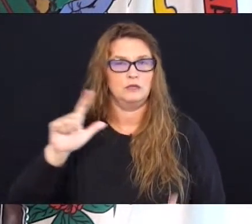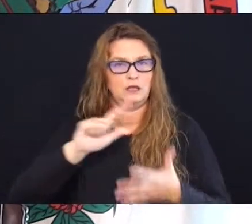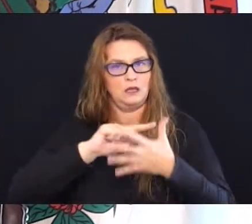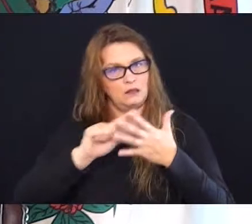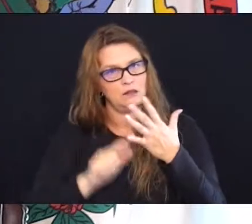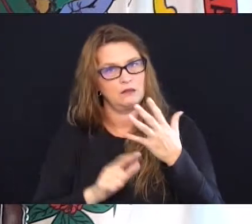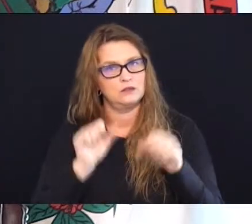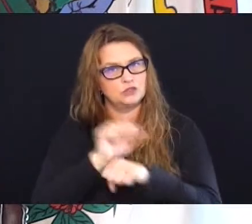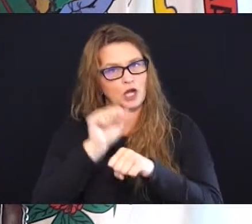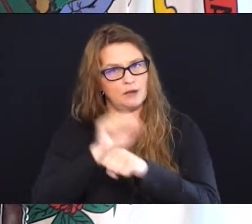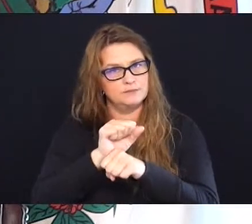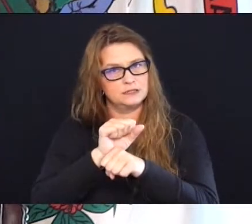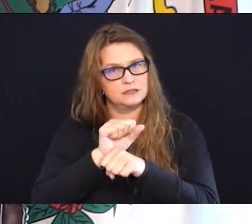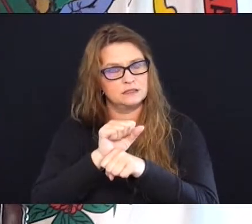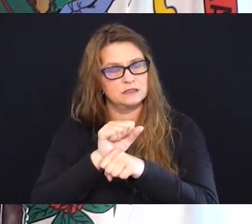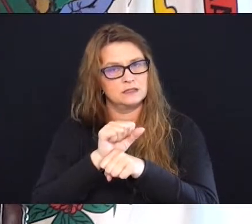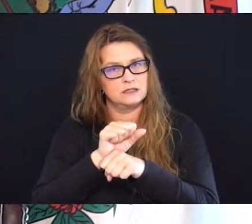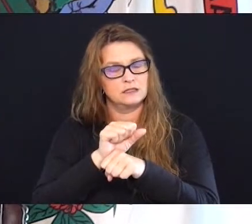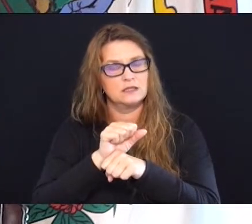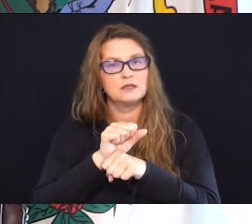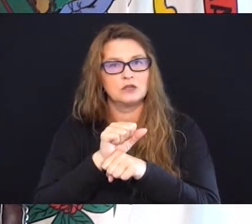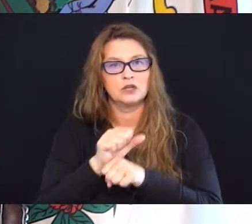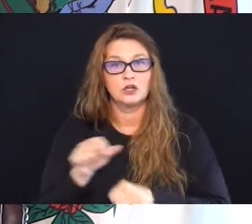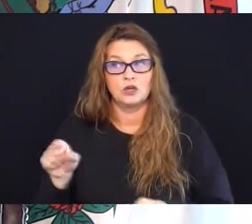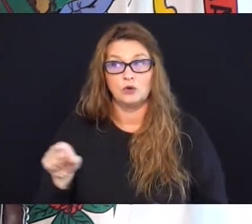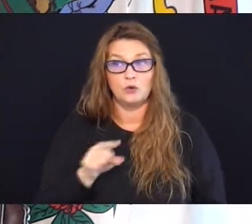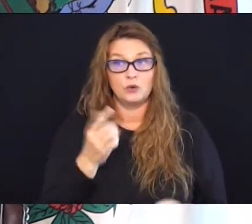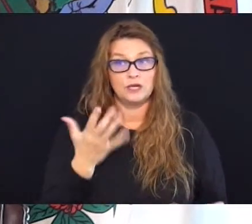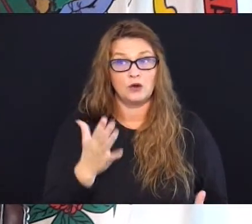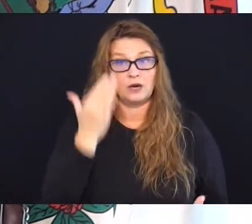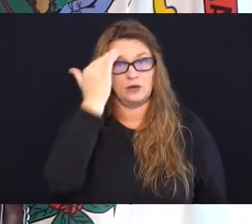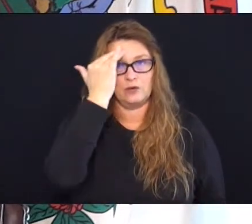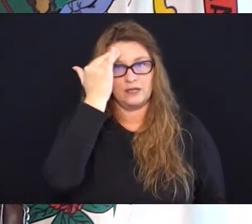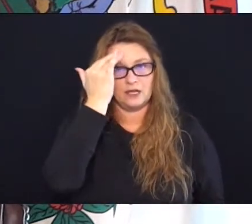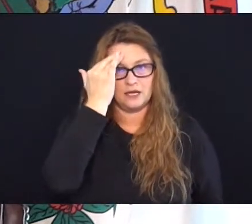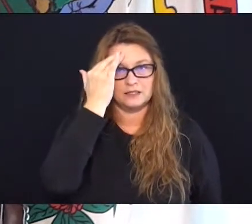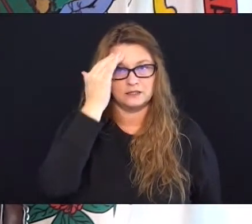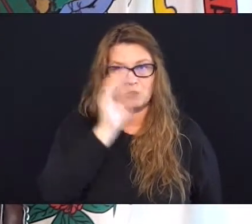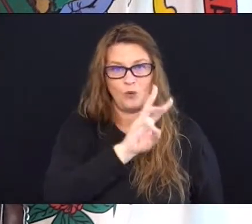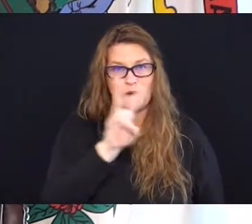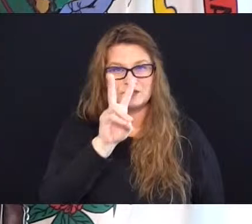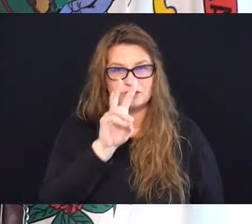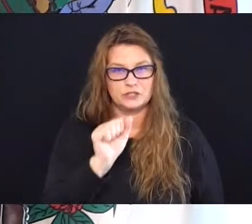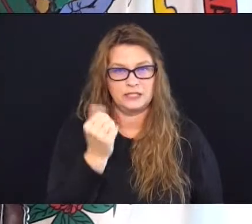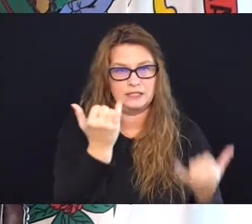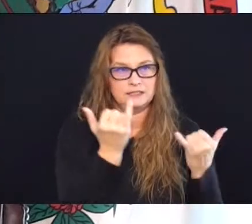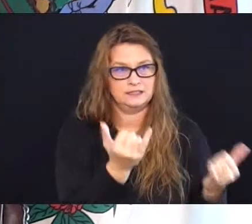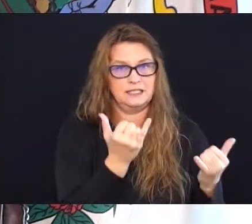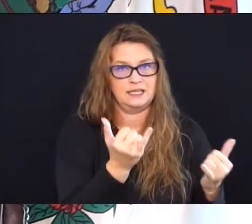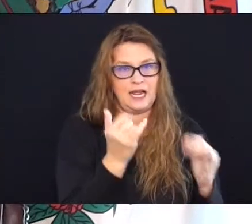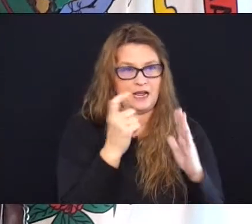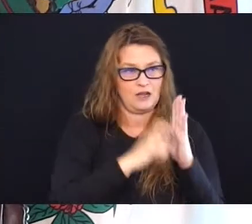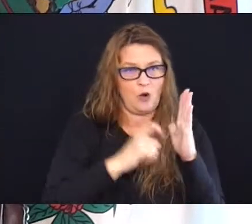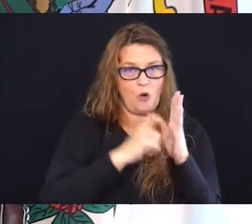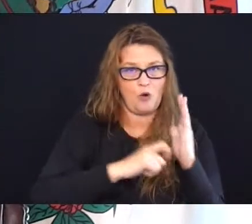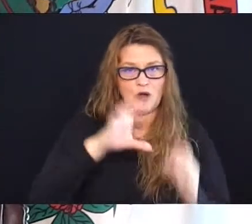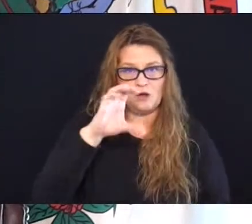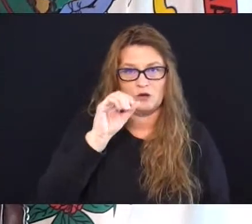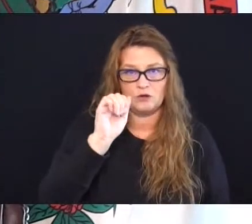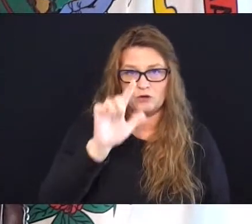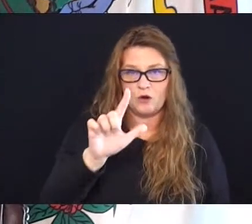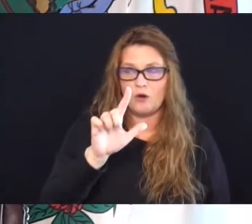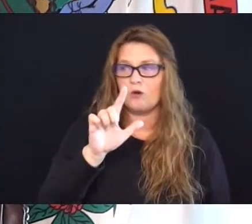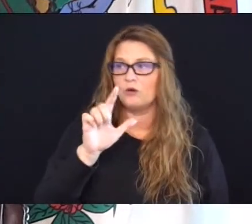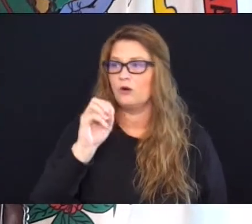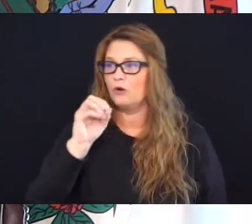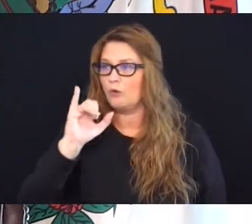jobs. Without any question, do you realize that West Virginia today, from the mining standpoint, from the gas